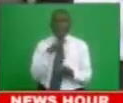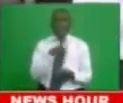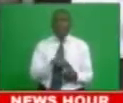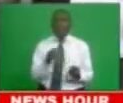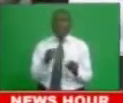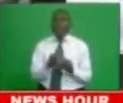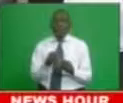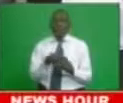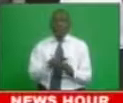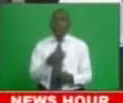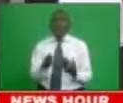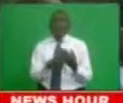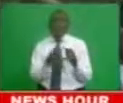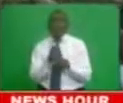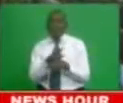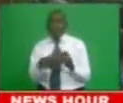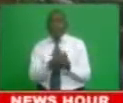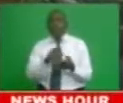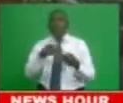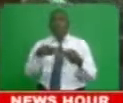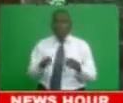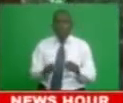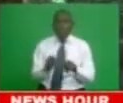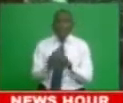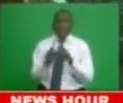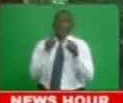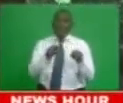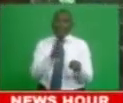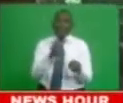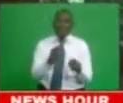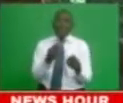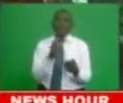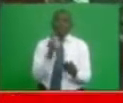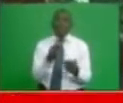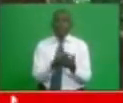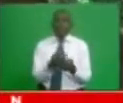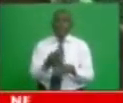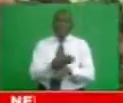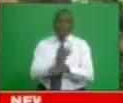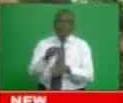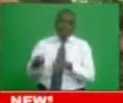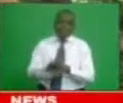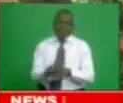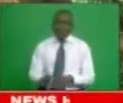from the operations of the bank, urged her fellow traders to take advantage of the bank to improve their businesses.